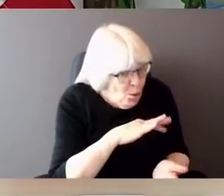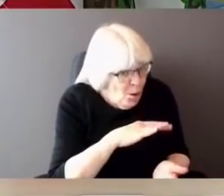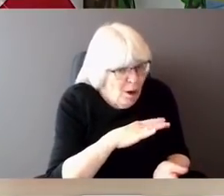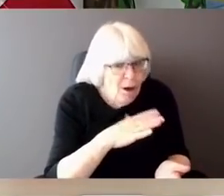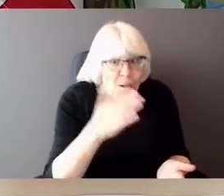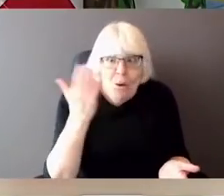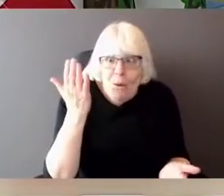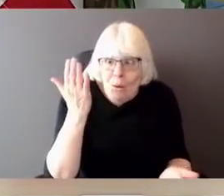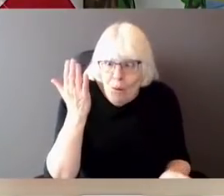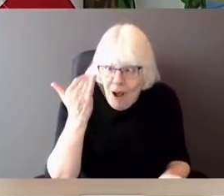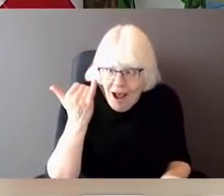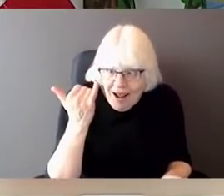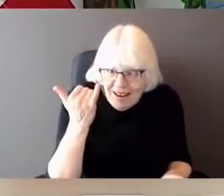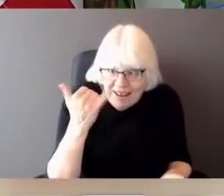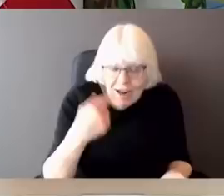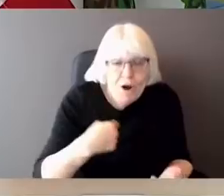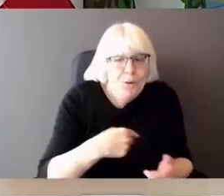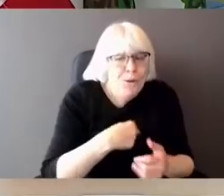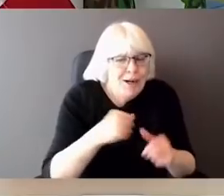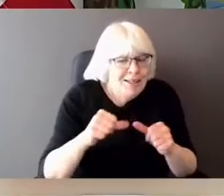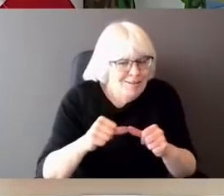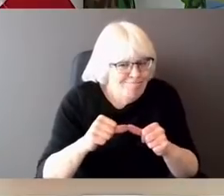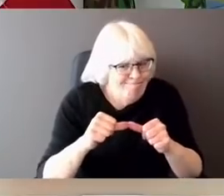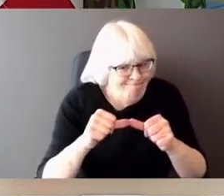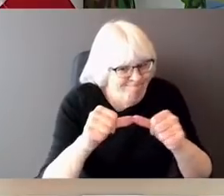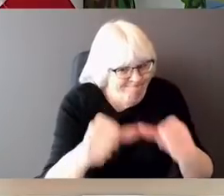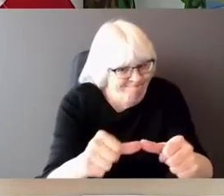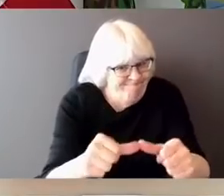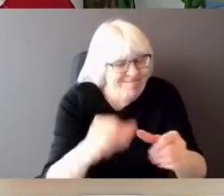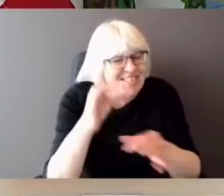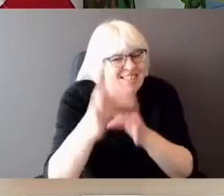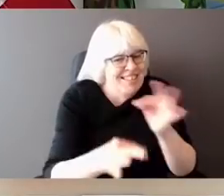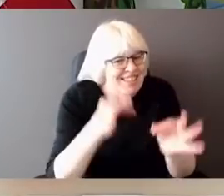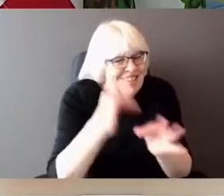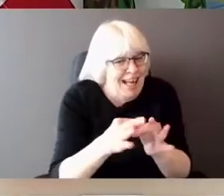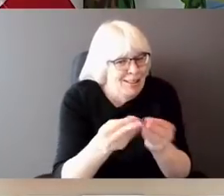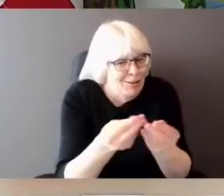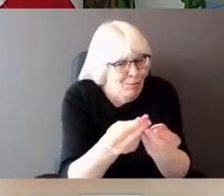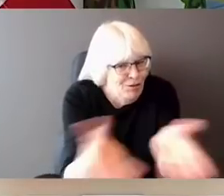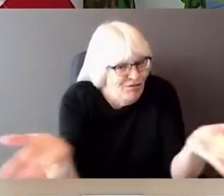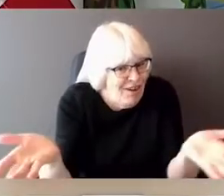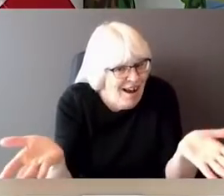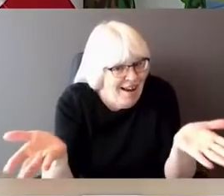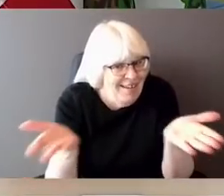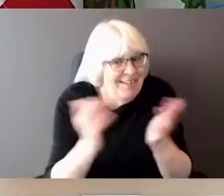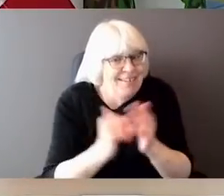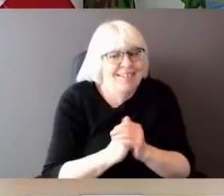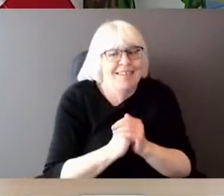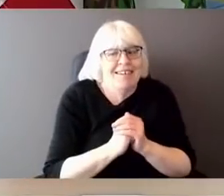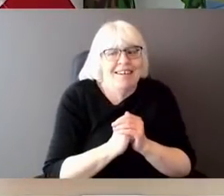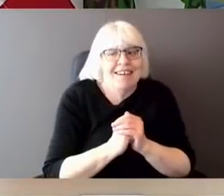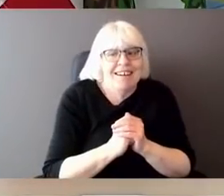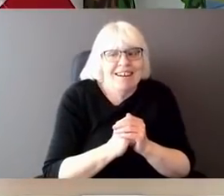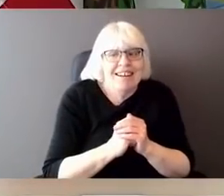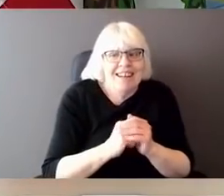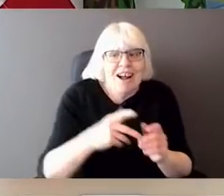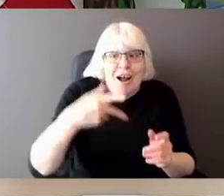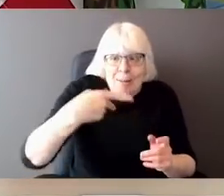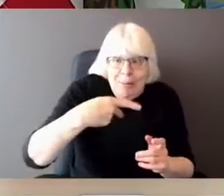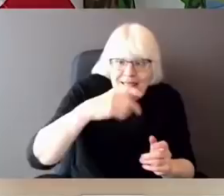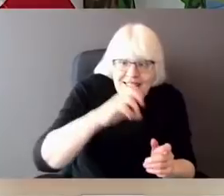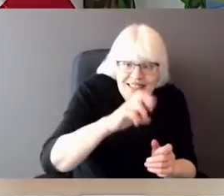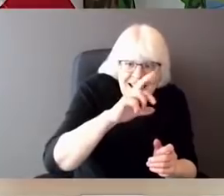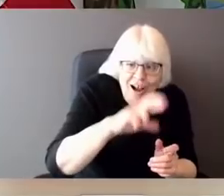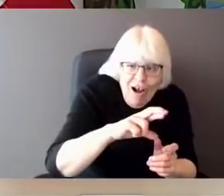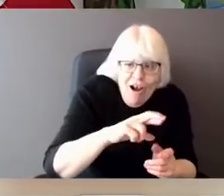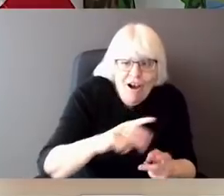testing capacity here using a combination of our molecular testing as well as our PCR testing, whereas a lot of other